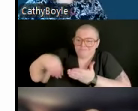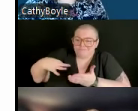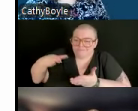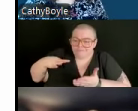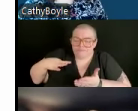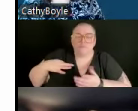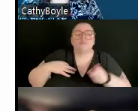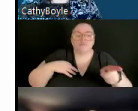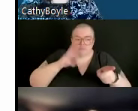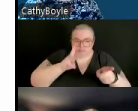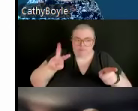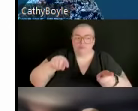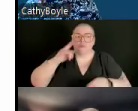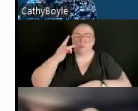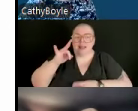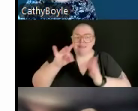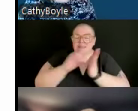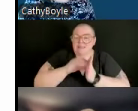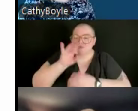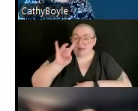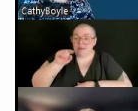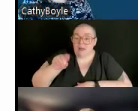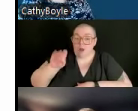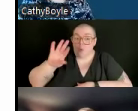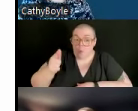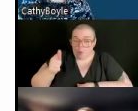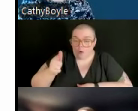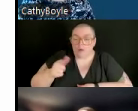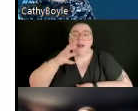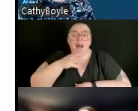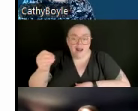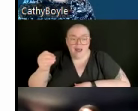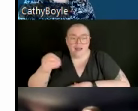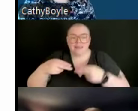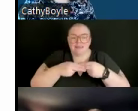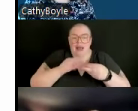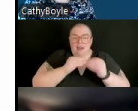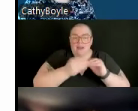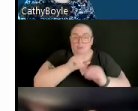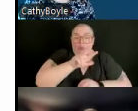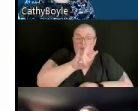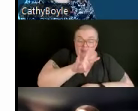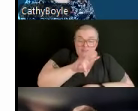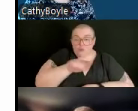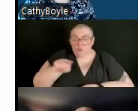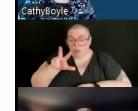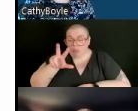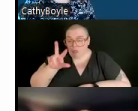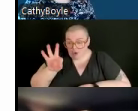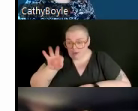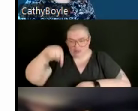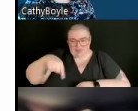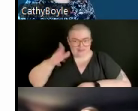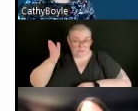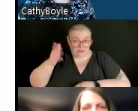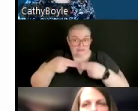refer to slides 37 to 39 of this presentation. And just to recapitulate, I'm